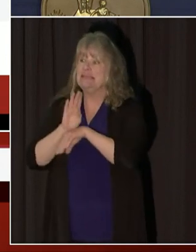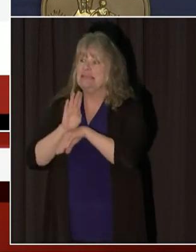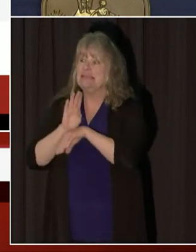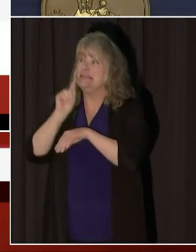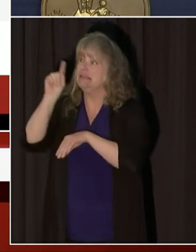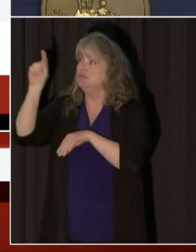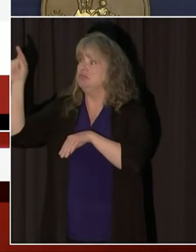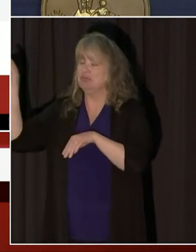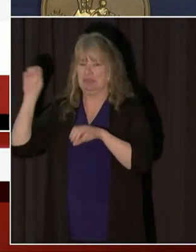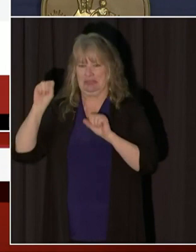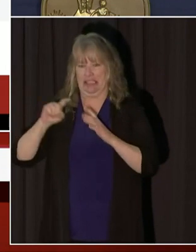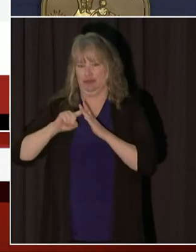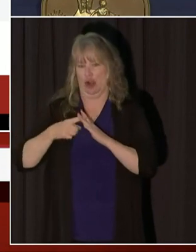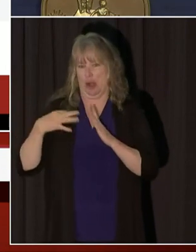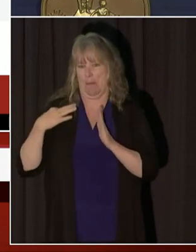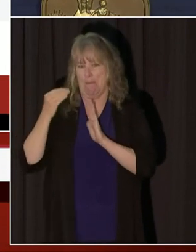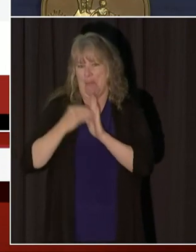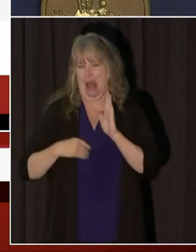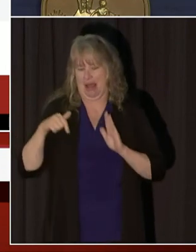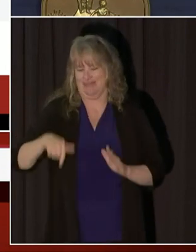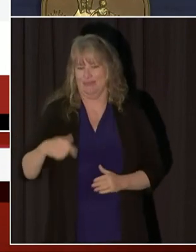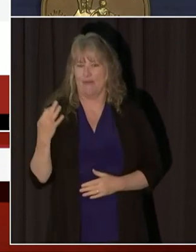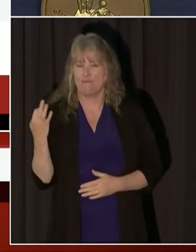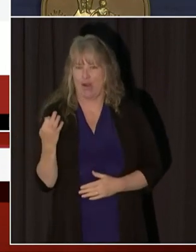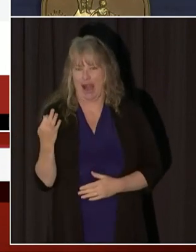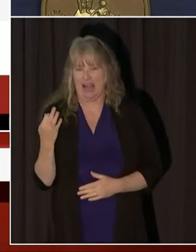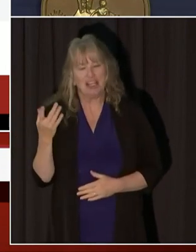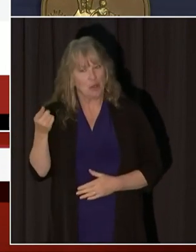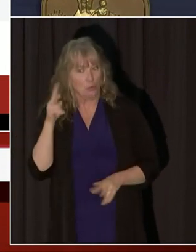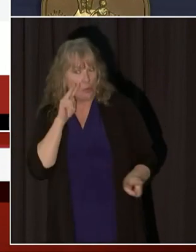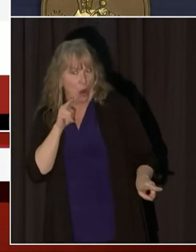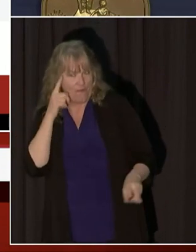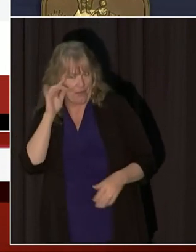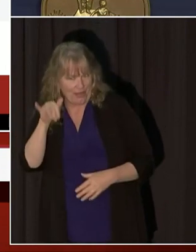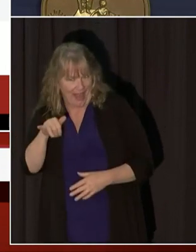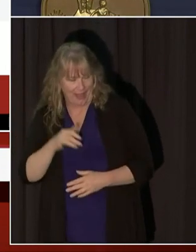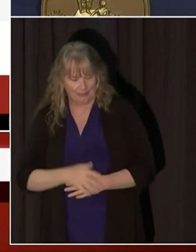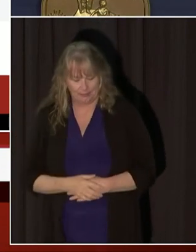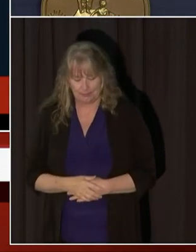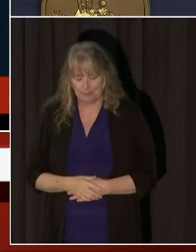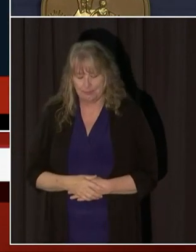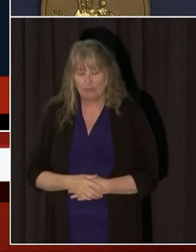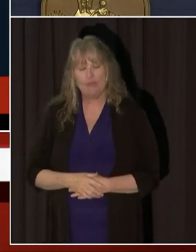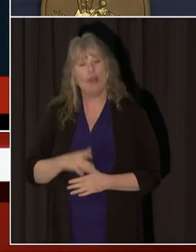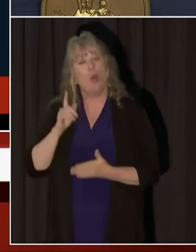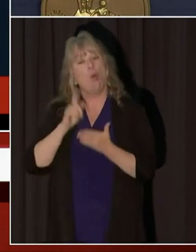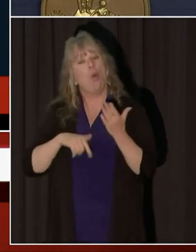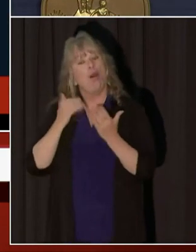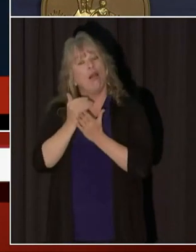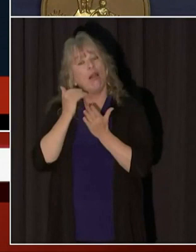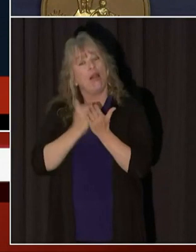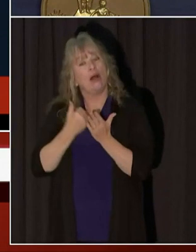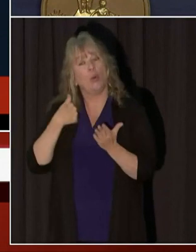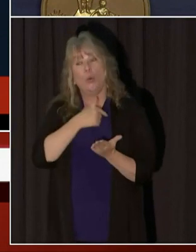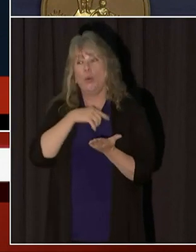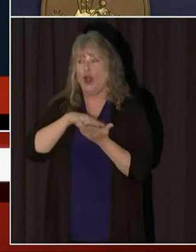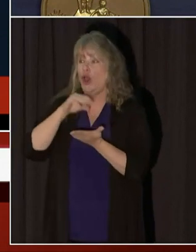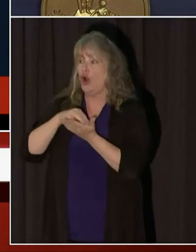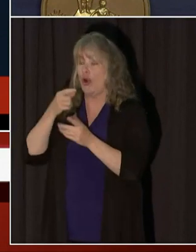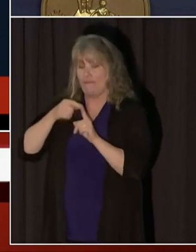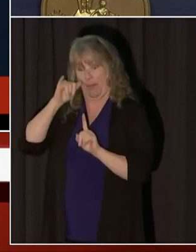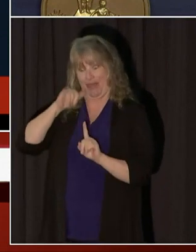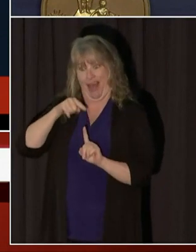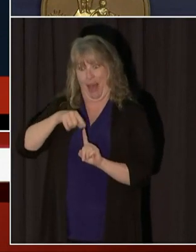Friday. So stay tuned for that. The lessons we know that we learned from this pilot